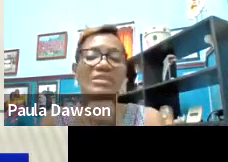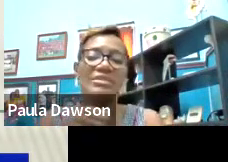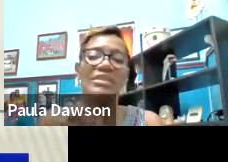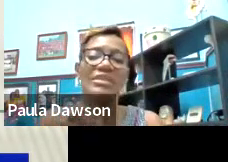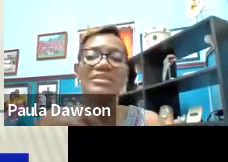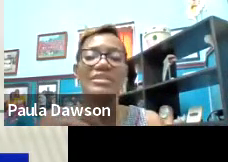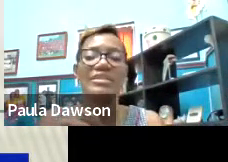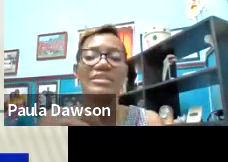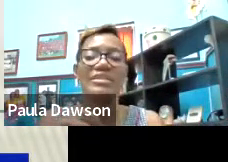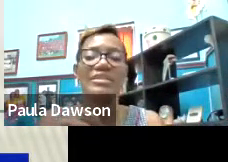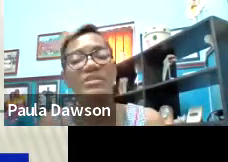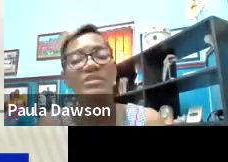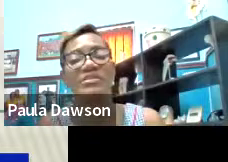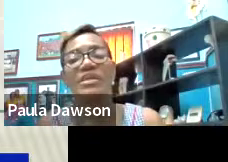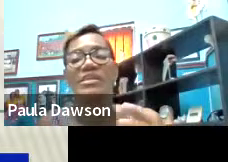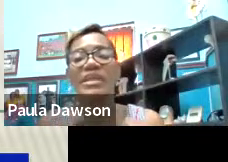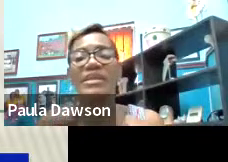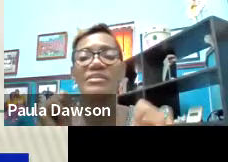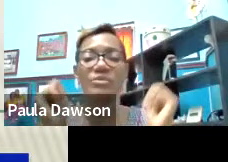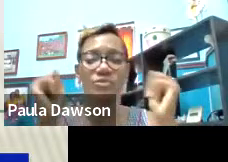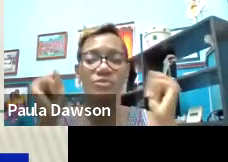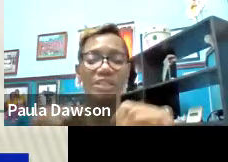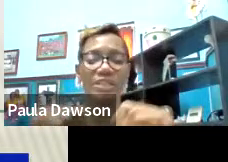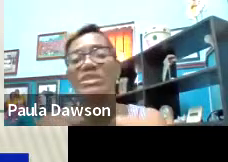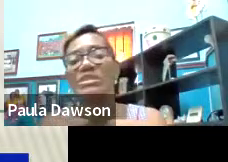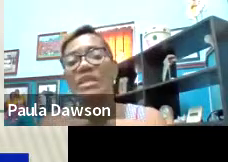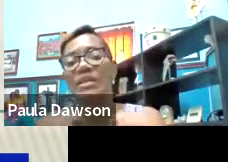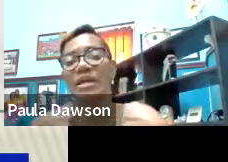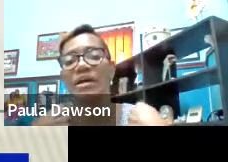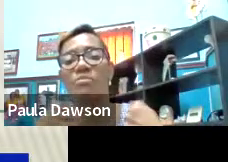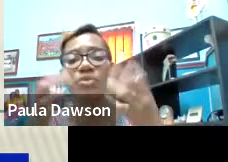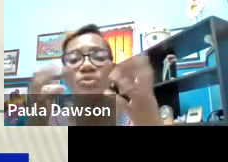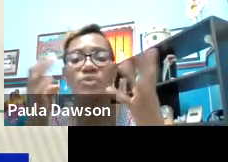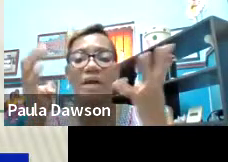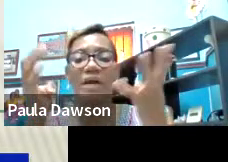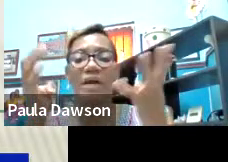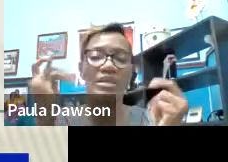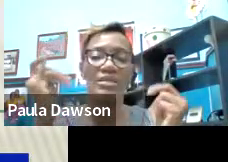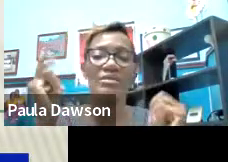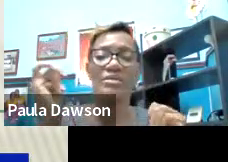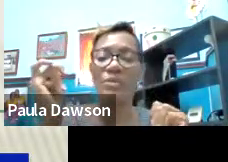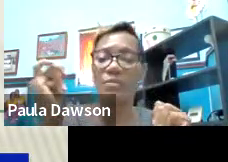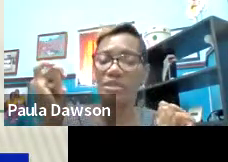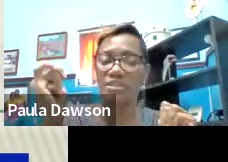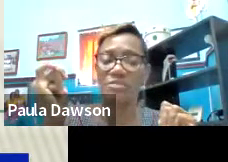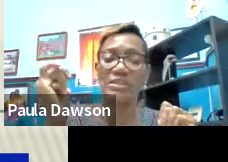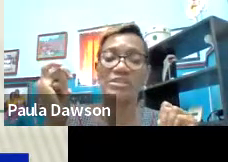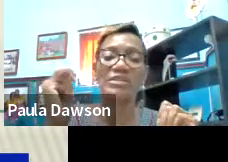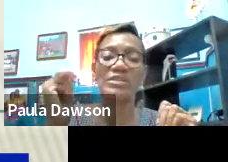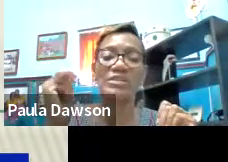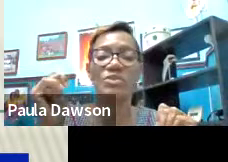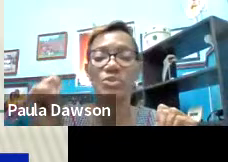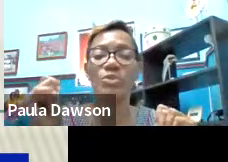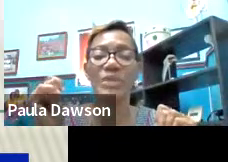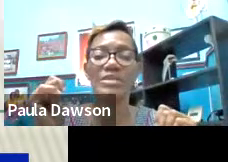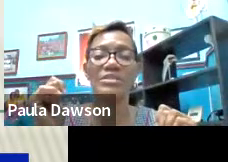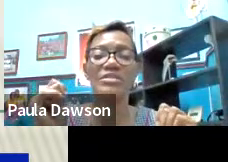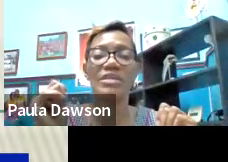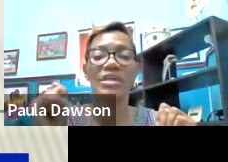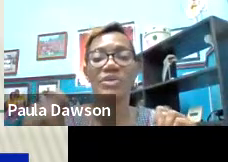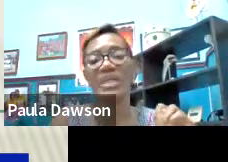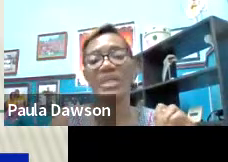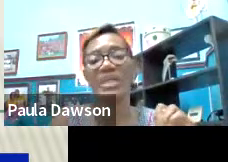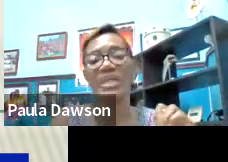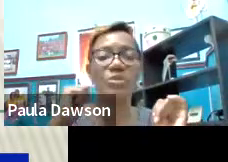these people? They tend to get a lot of stiffness. They get flexion at the wrist that you can't move, a finger in the thumb, especially in some stroke